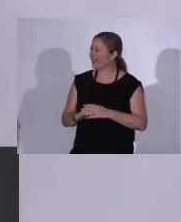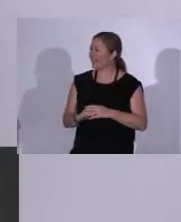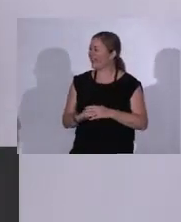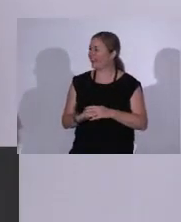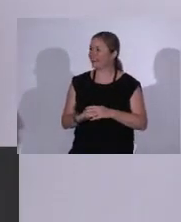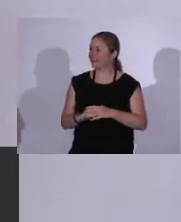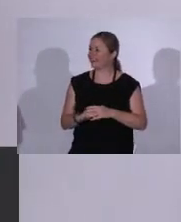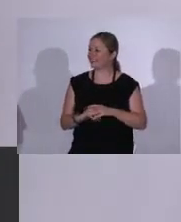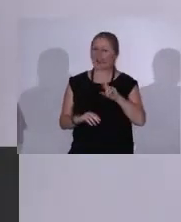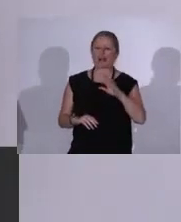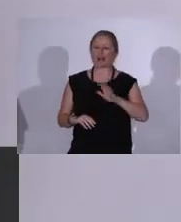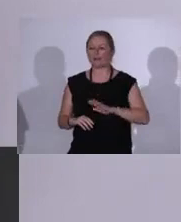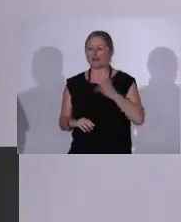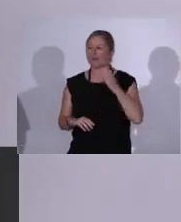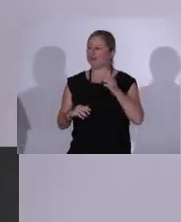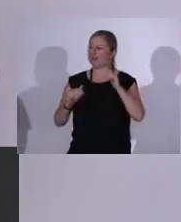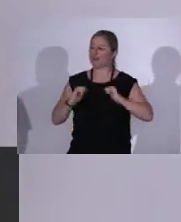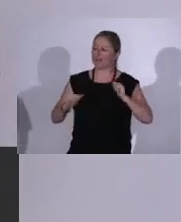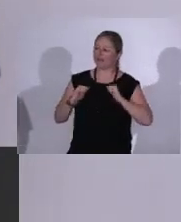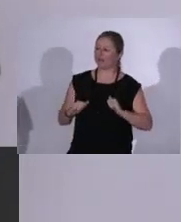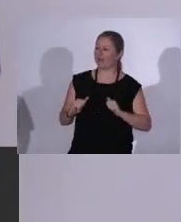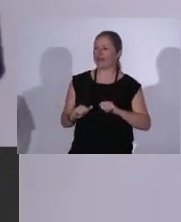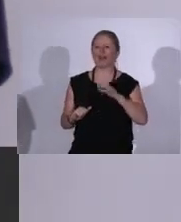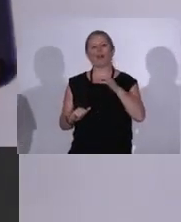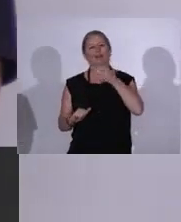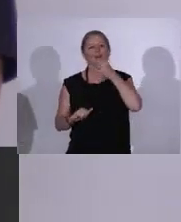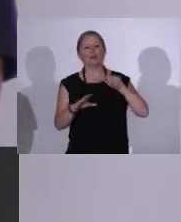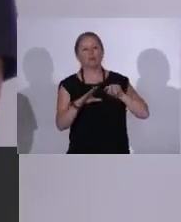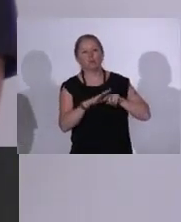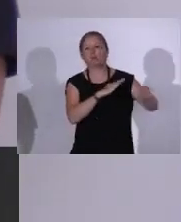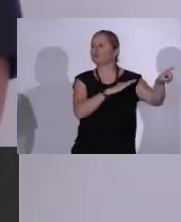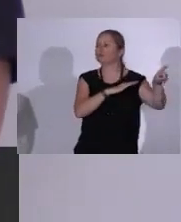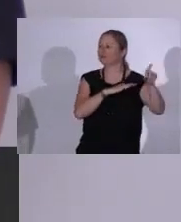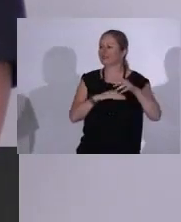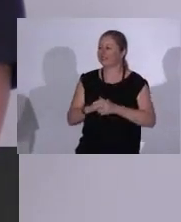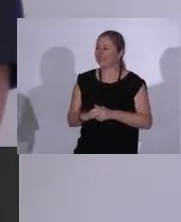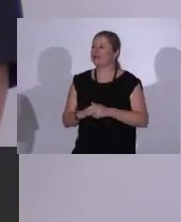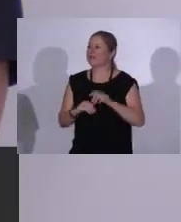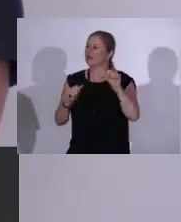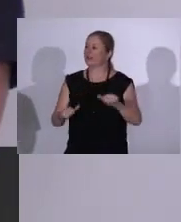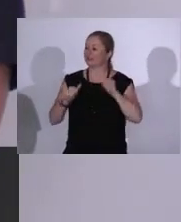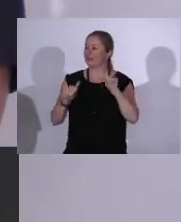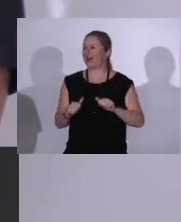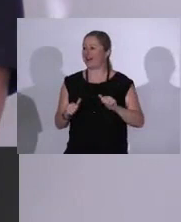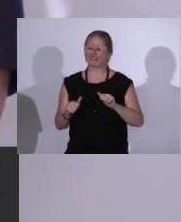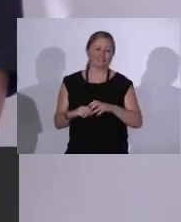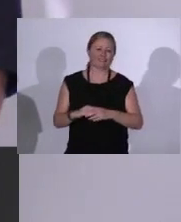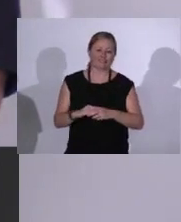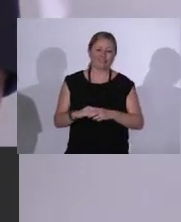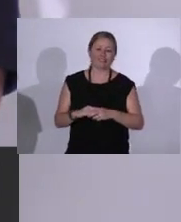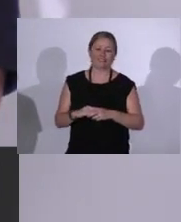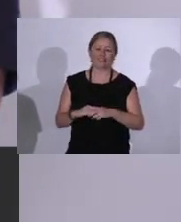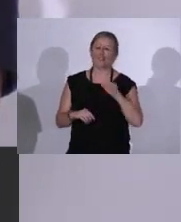interesting sessions where, you know, we had a few bolters across the oval, but that was all across the courts, but that was all right.